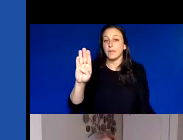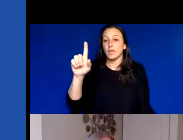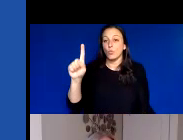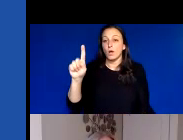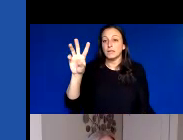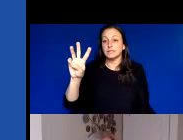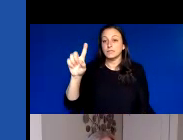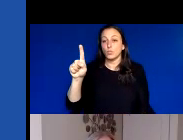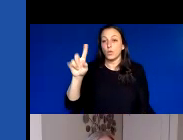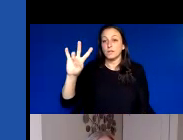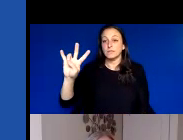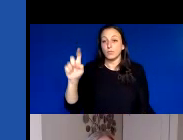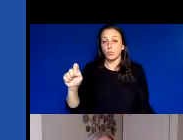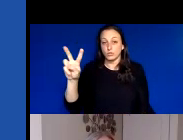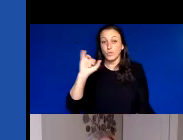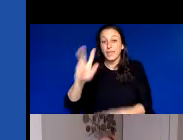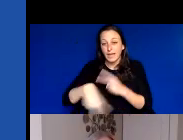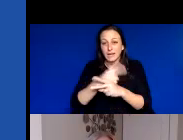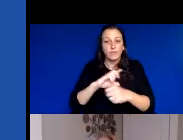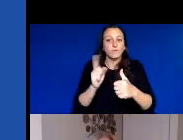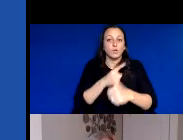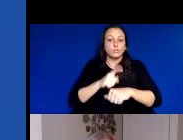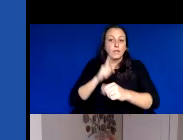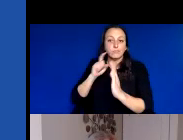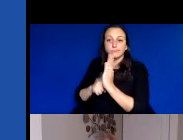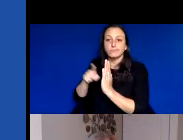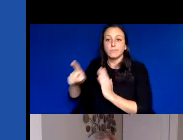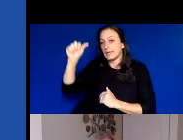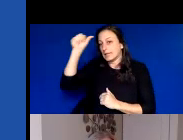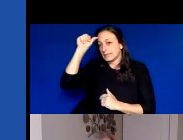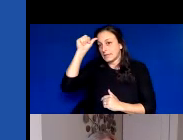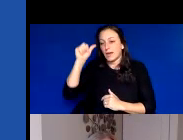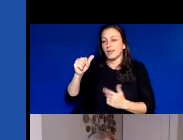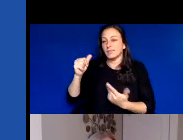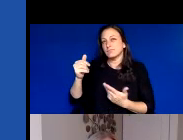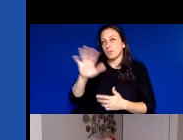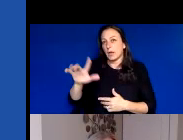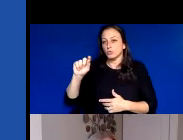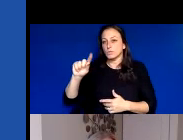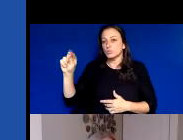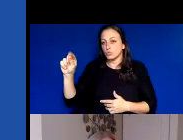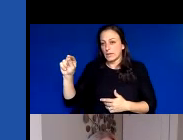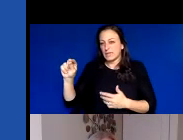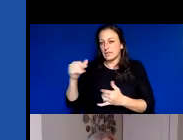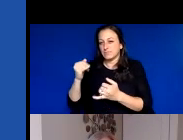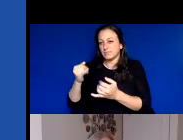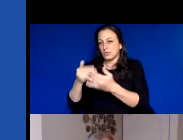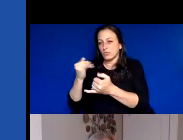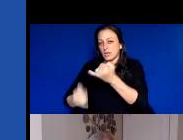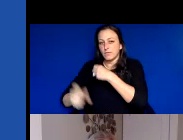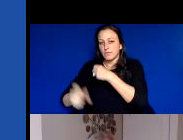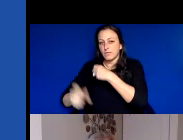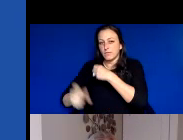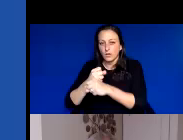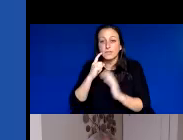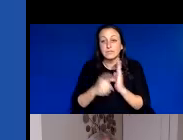B.1.617.2, is the variant that was first identified in India in late 2020. It was identified in Colorado first in Mesa County in early